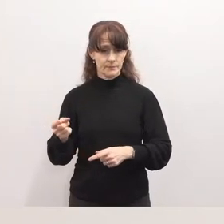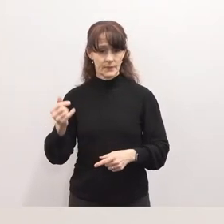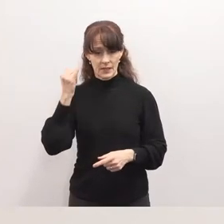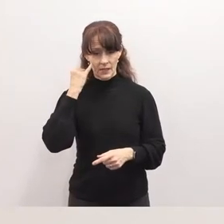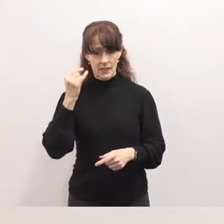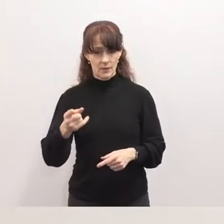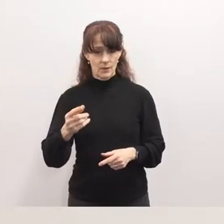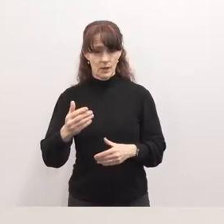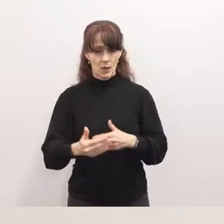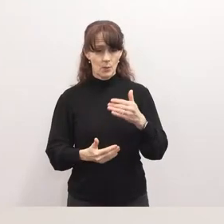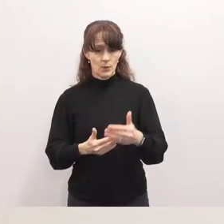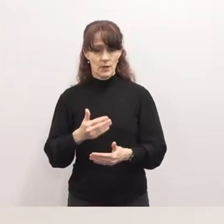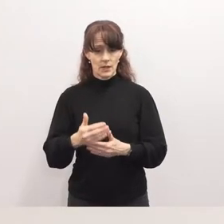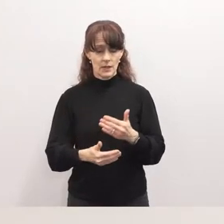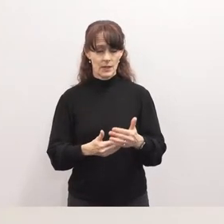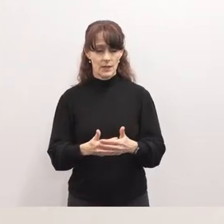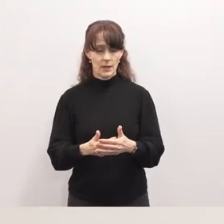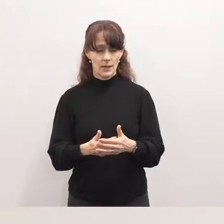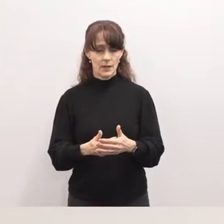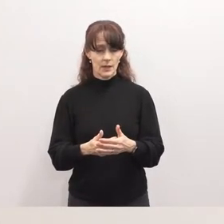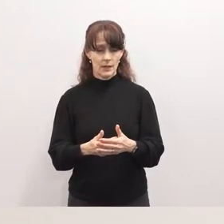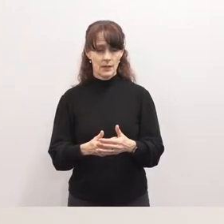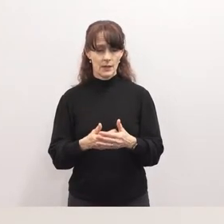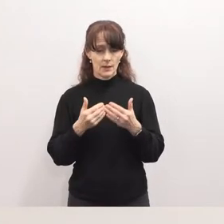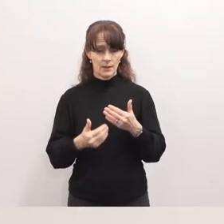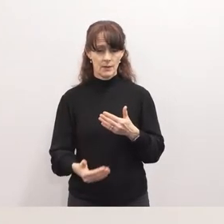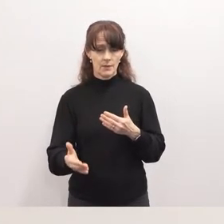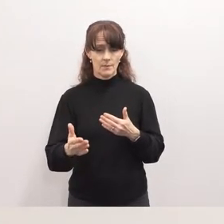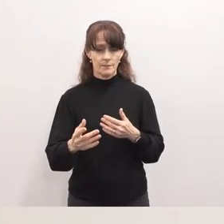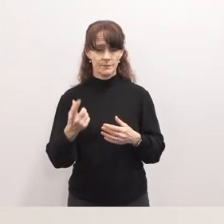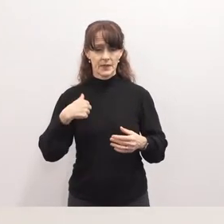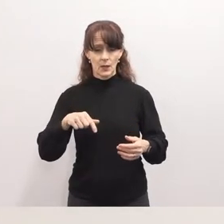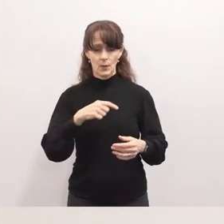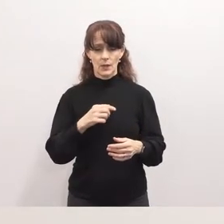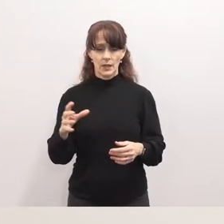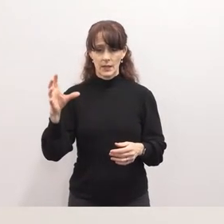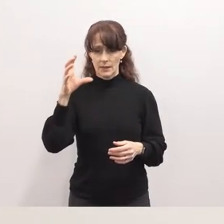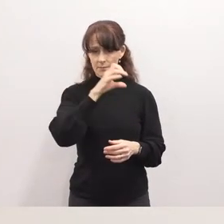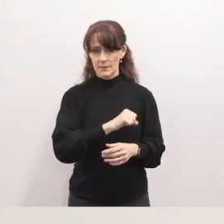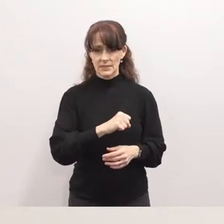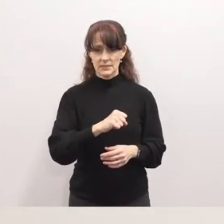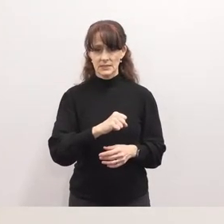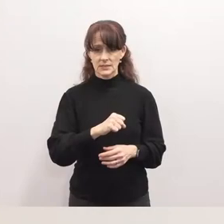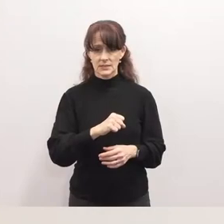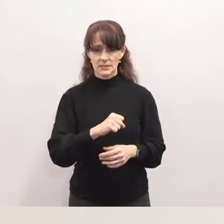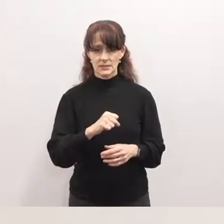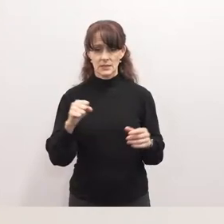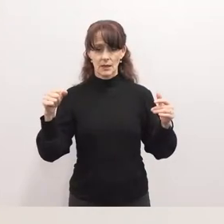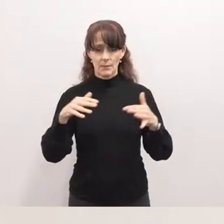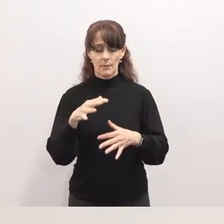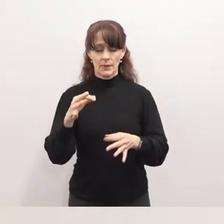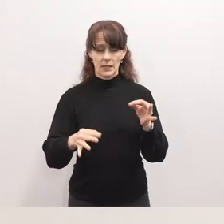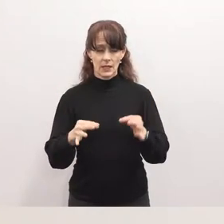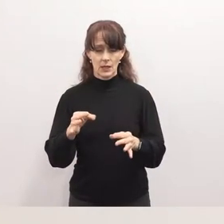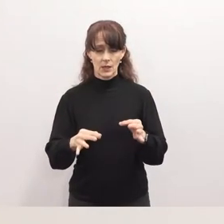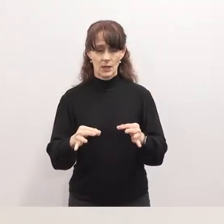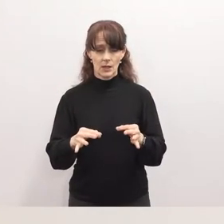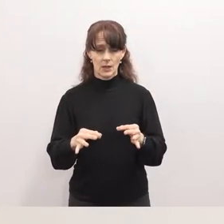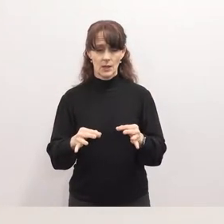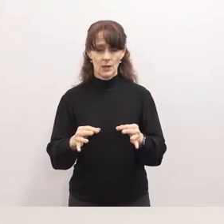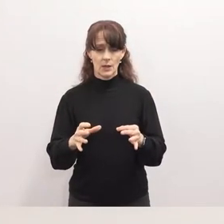We can proceed as you mapped it out, but we skipped over, you went to a public hearing and we